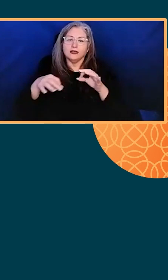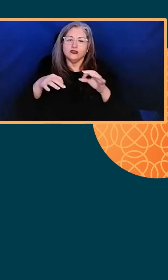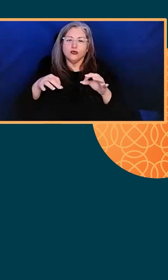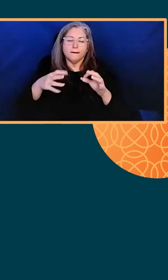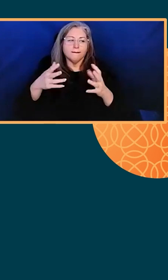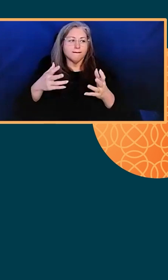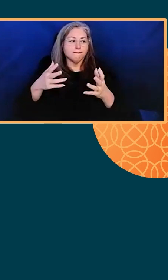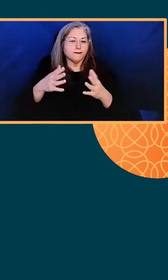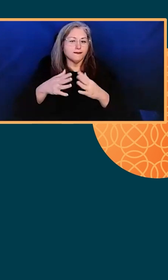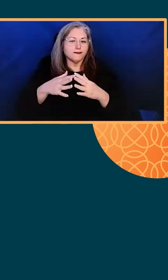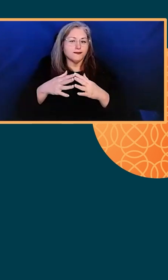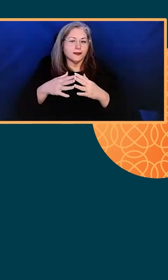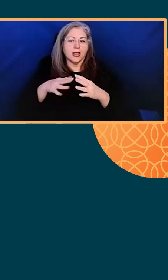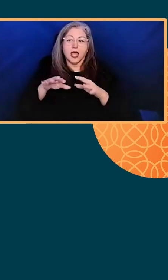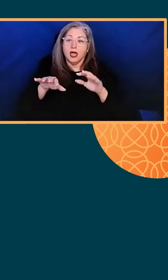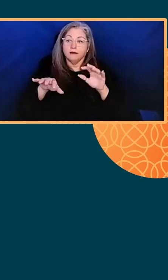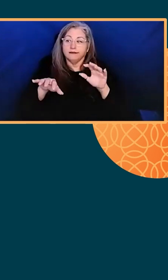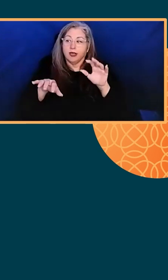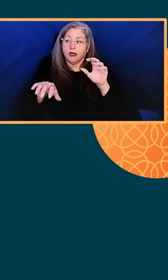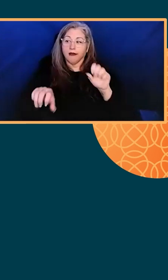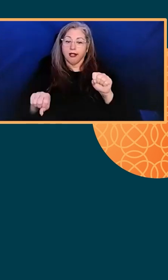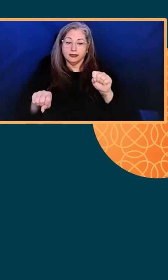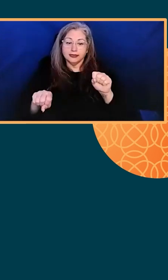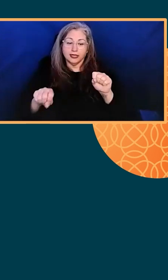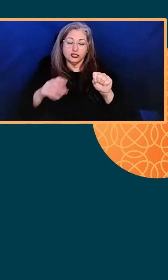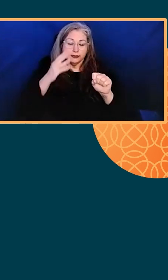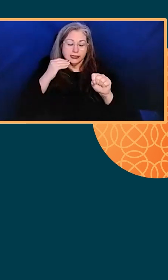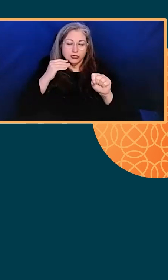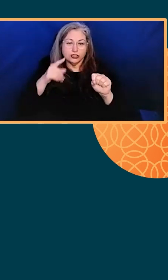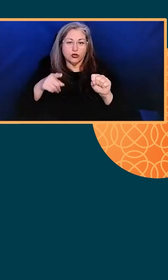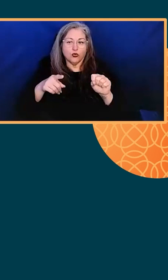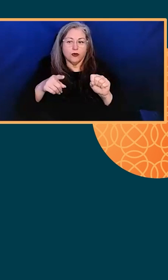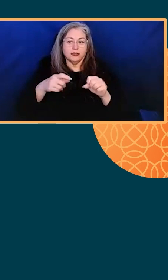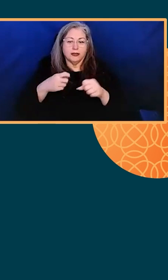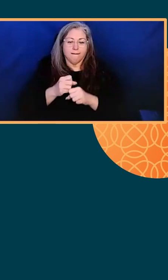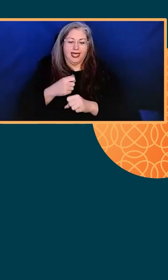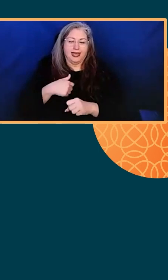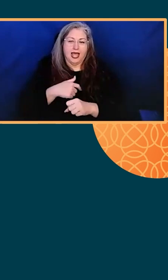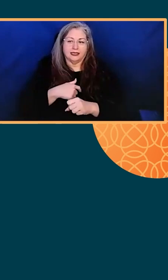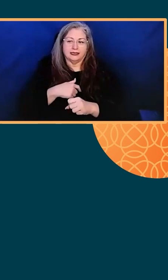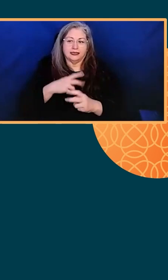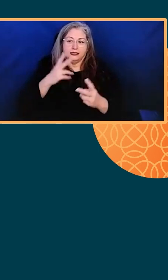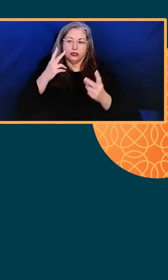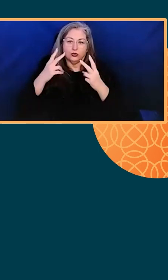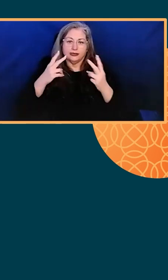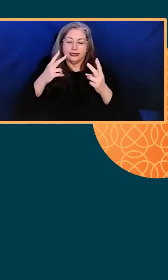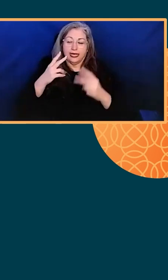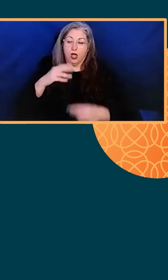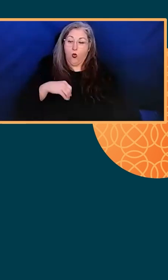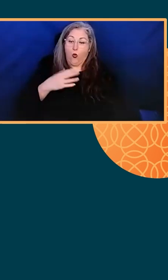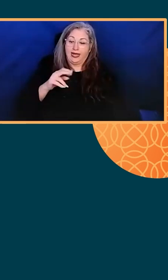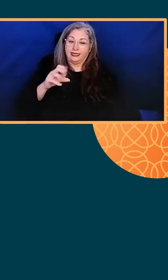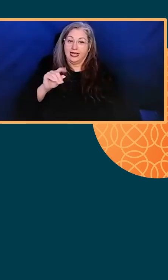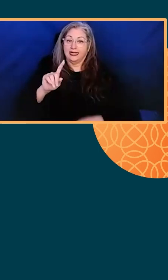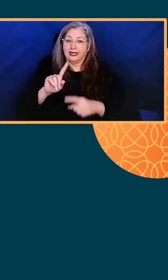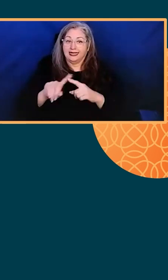be that colonization has made us see whiteness and different